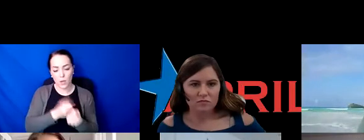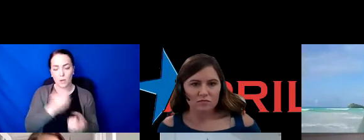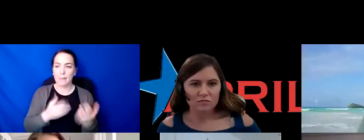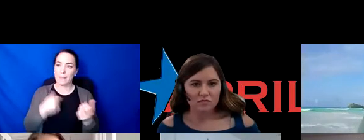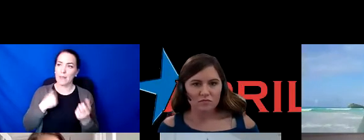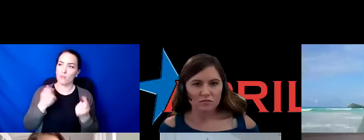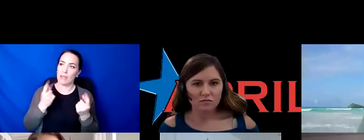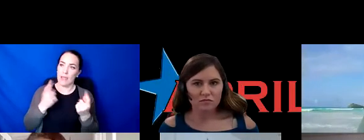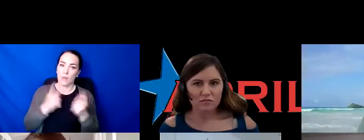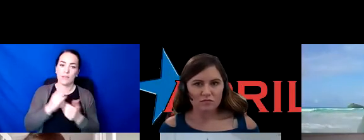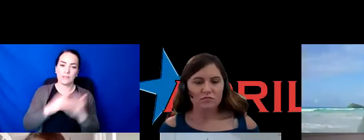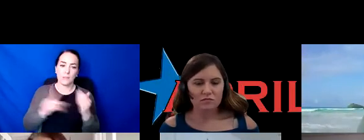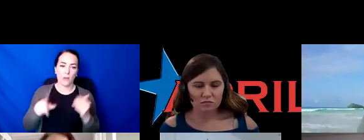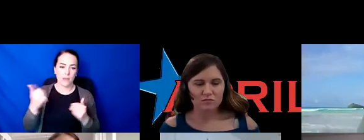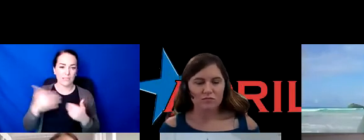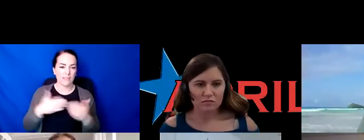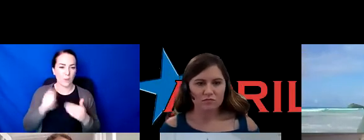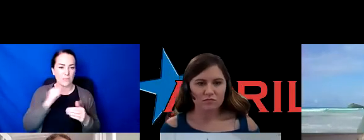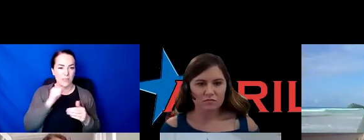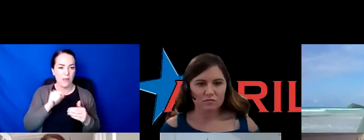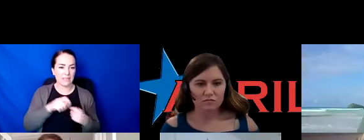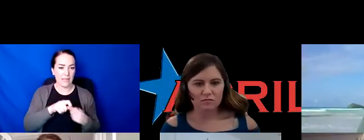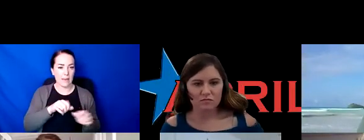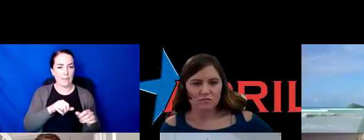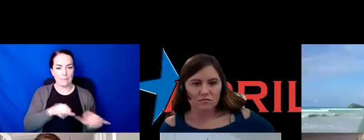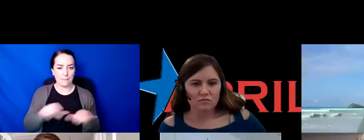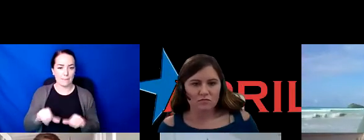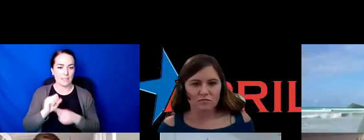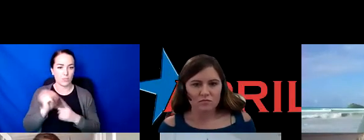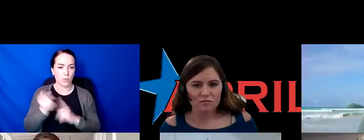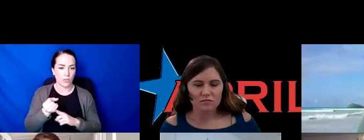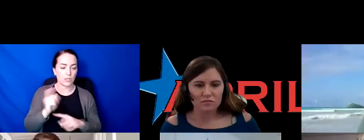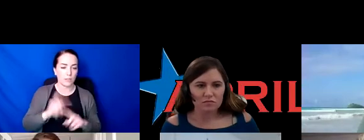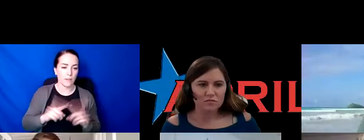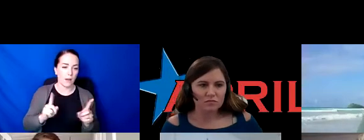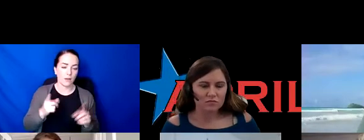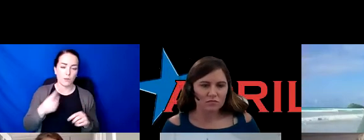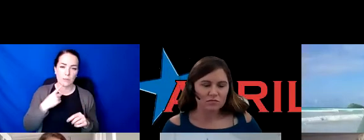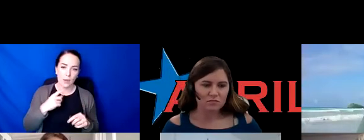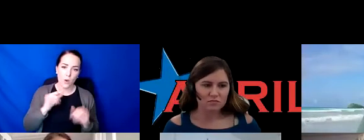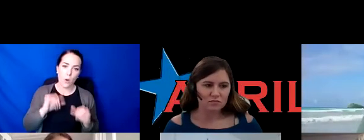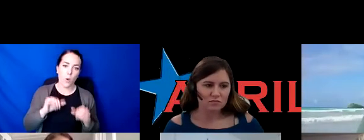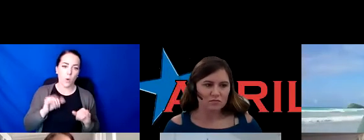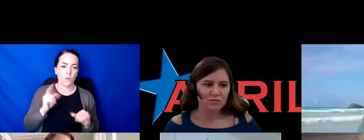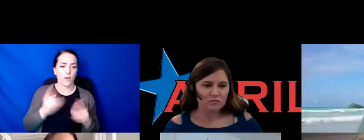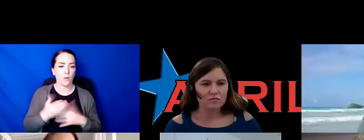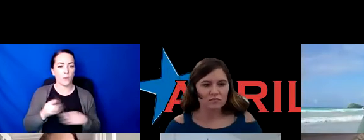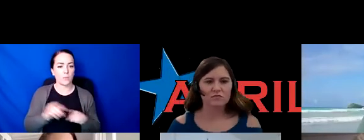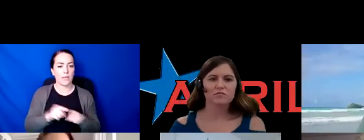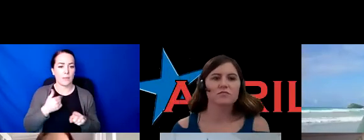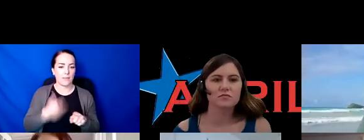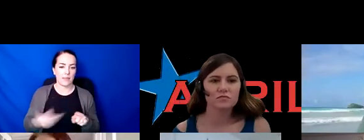even though it's not the same exact situation, but you're like, oh, yeah, they're going through like the same thing I am.